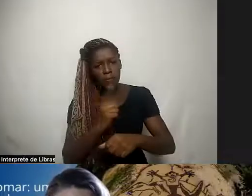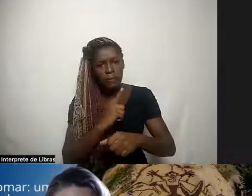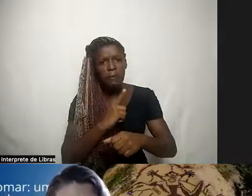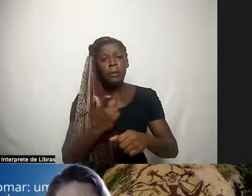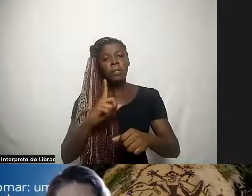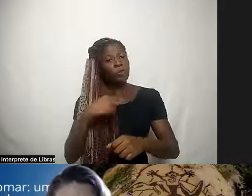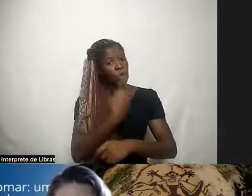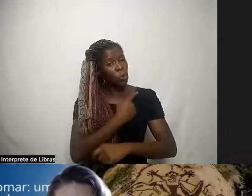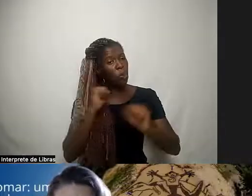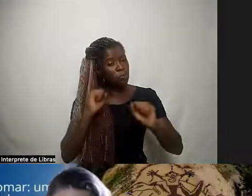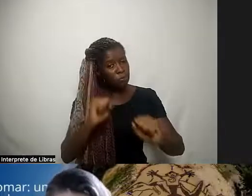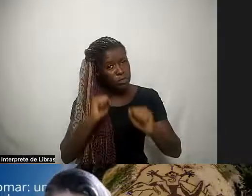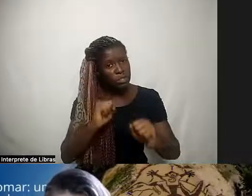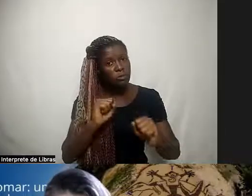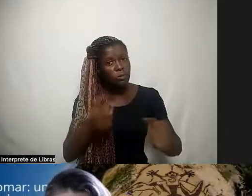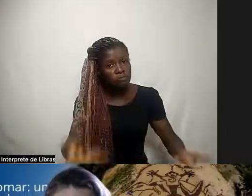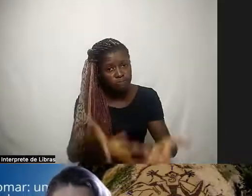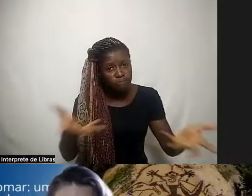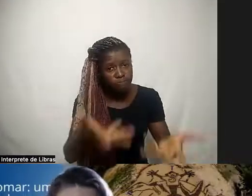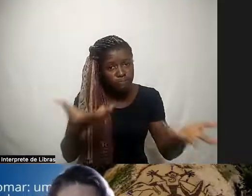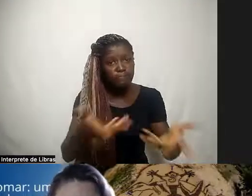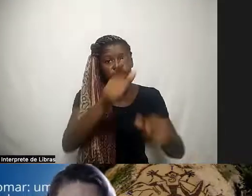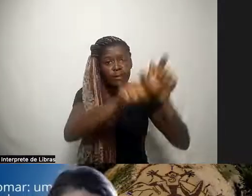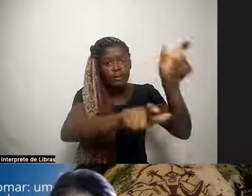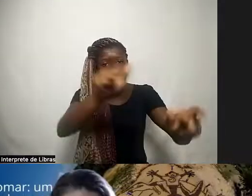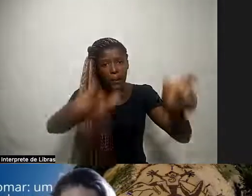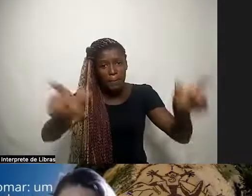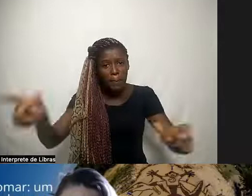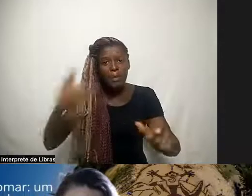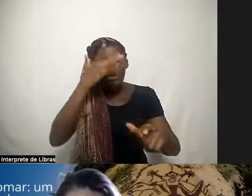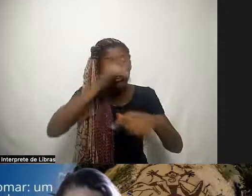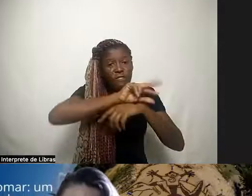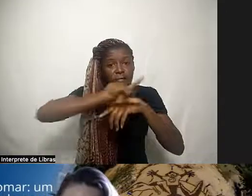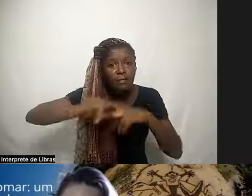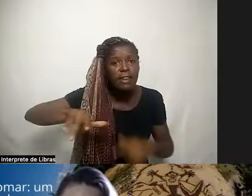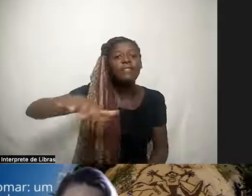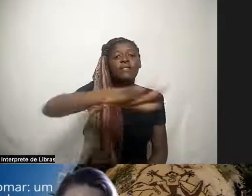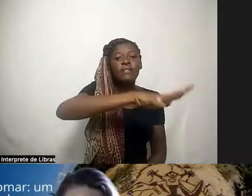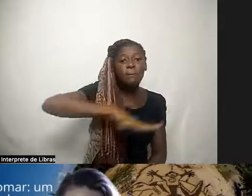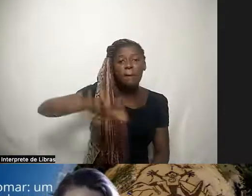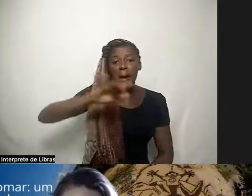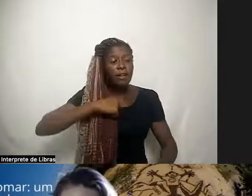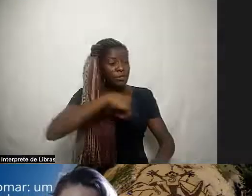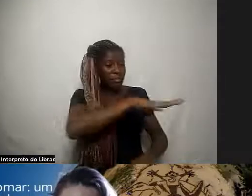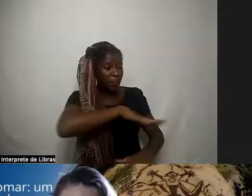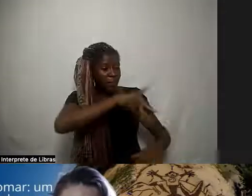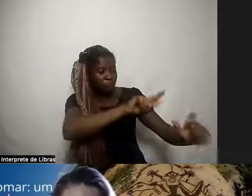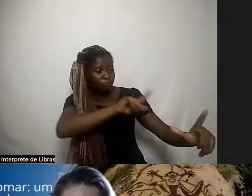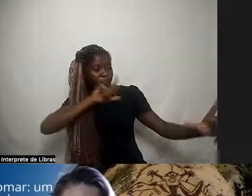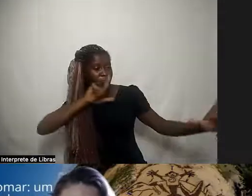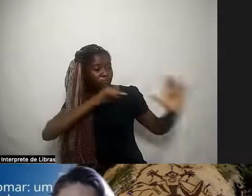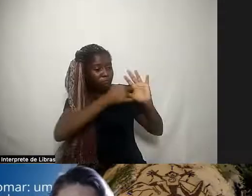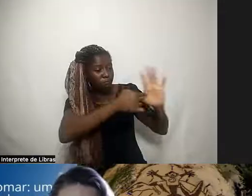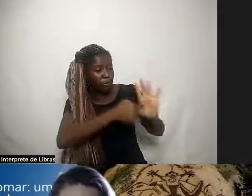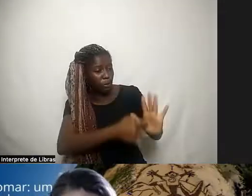how the organisms are dealing with the impacts, and what we can do about it. So in these environments that I mentioned